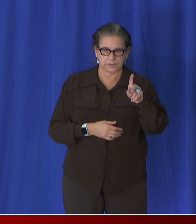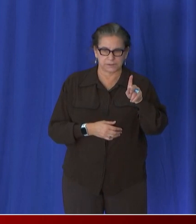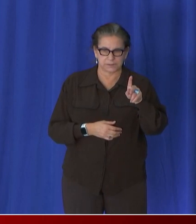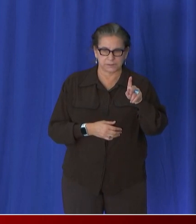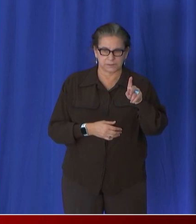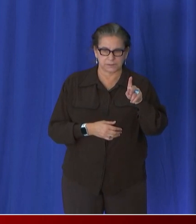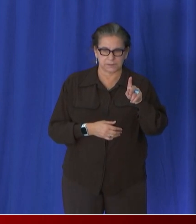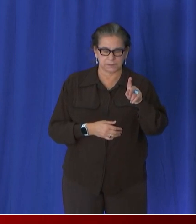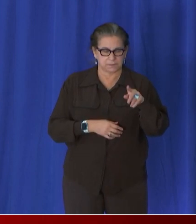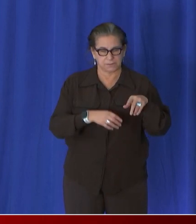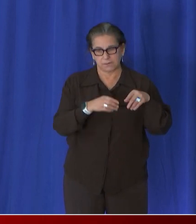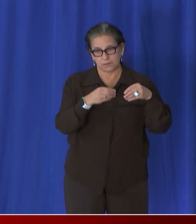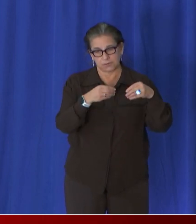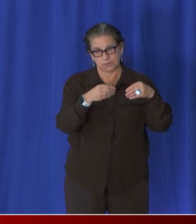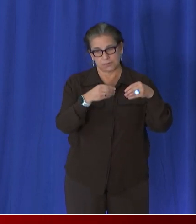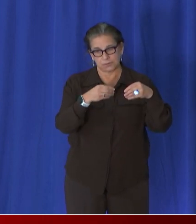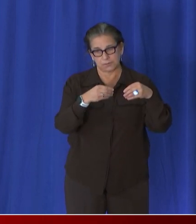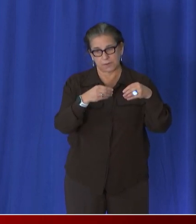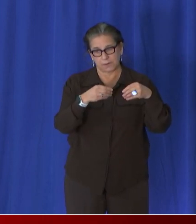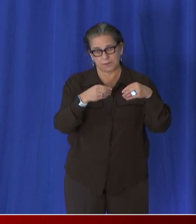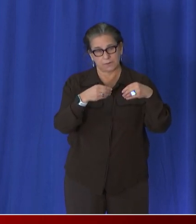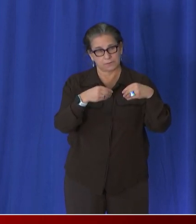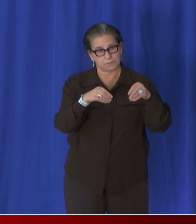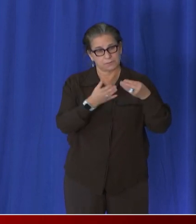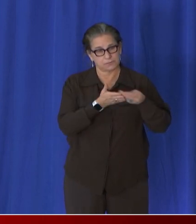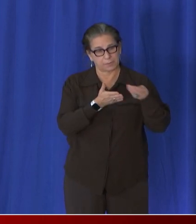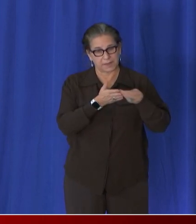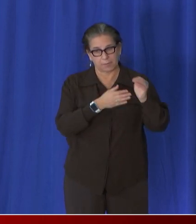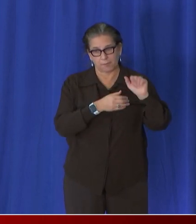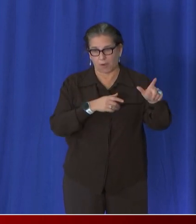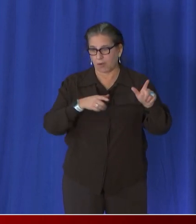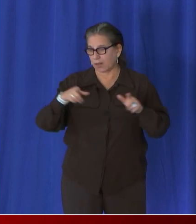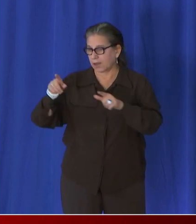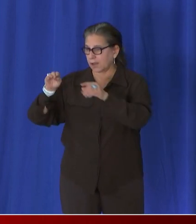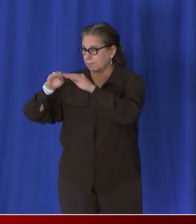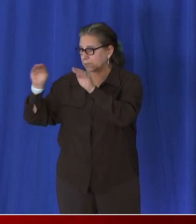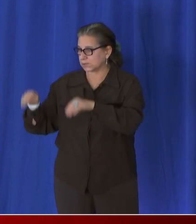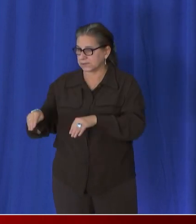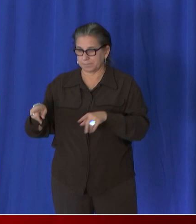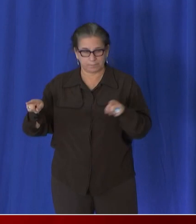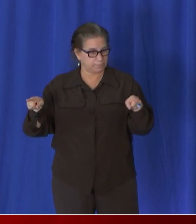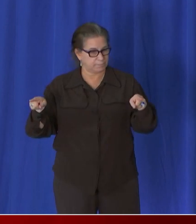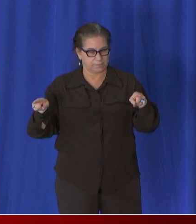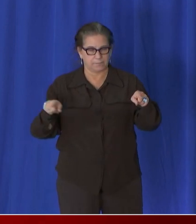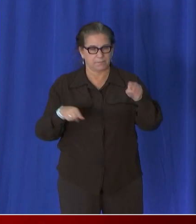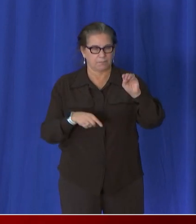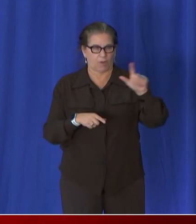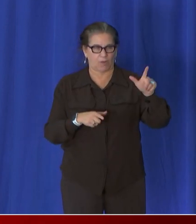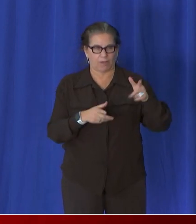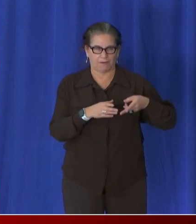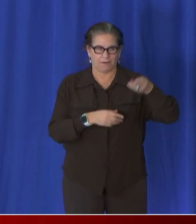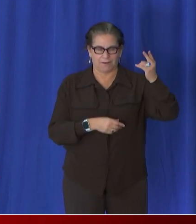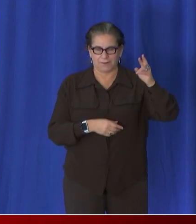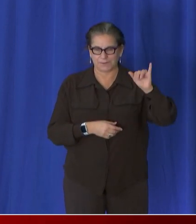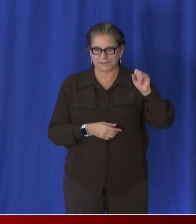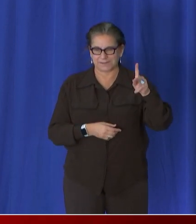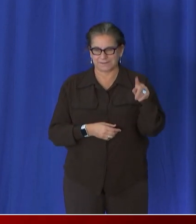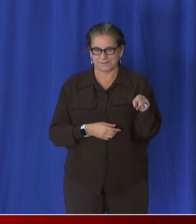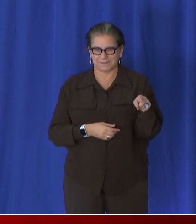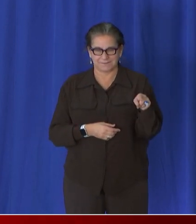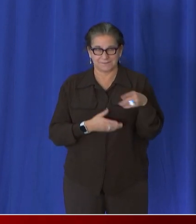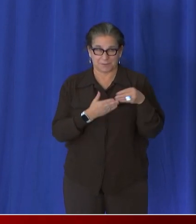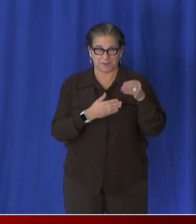were to restaurant, bars, and nightclubs in terms of the risk category. And then just a question on